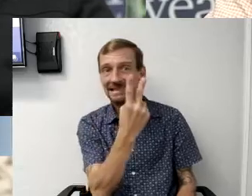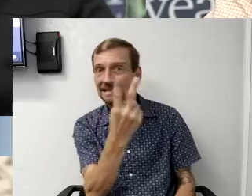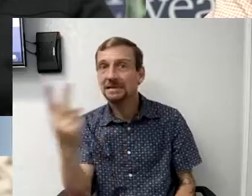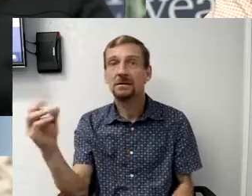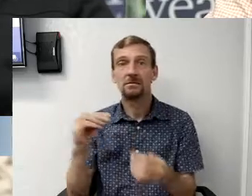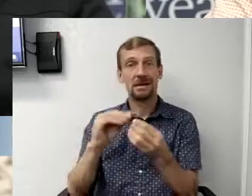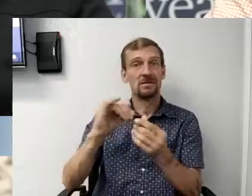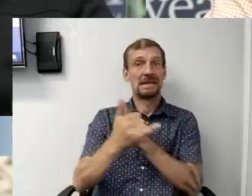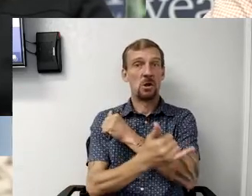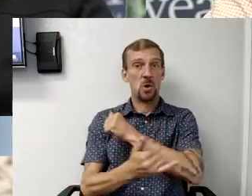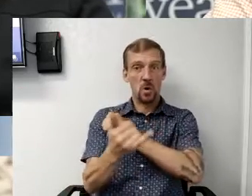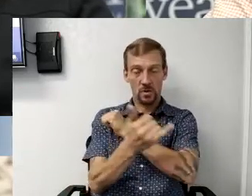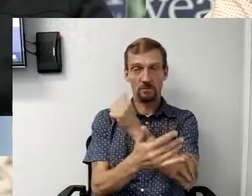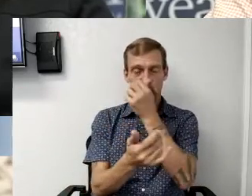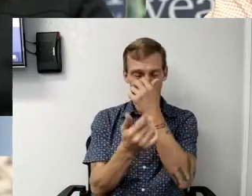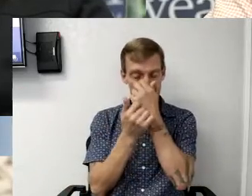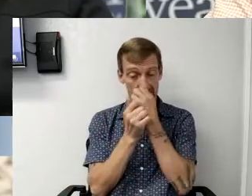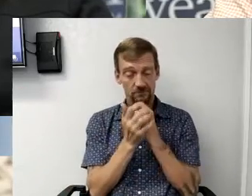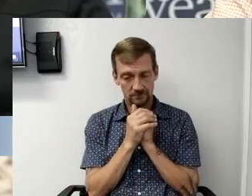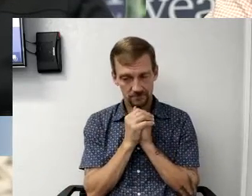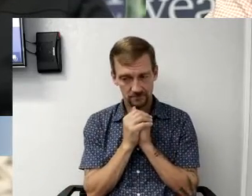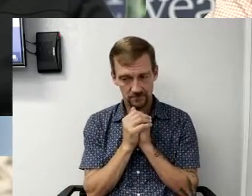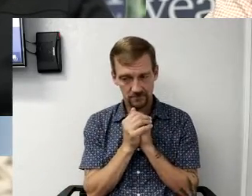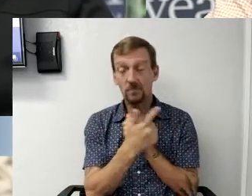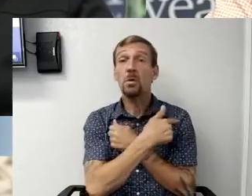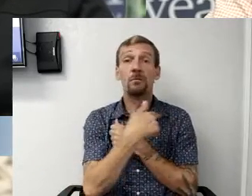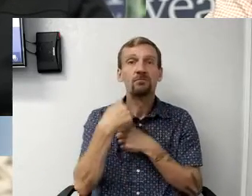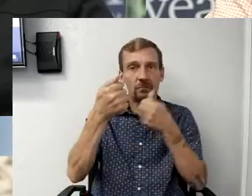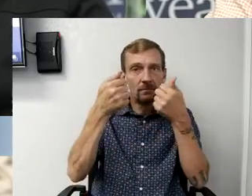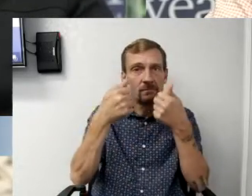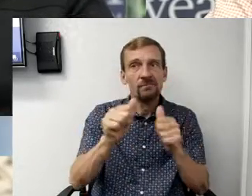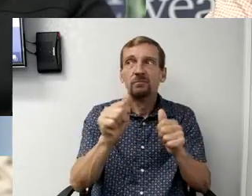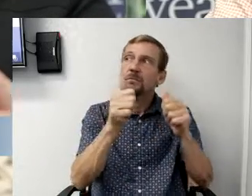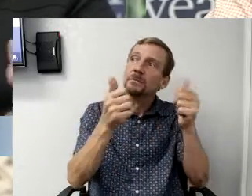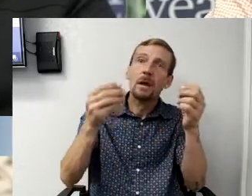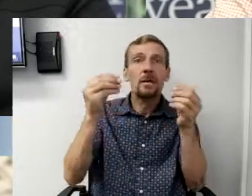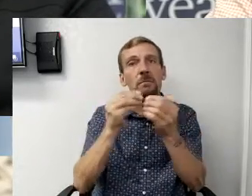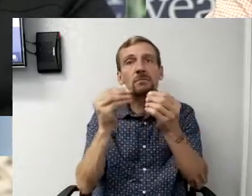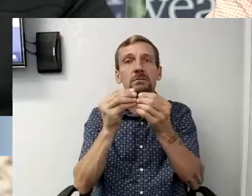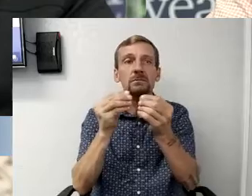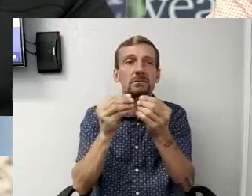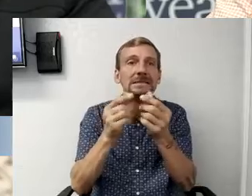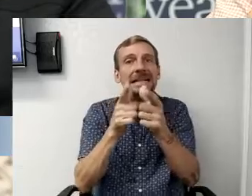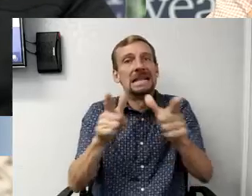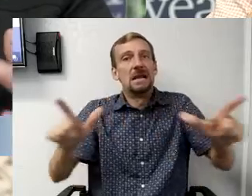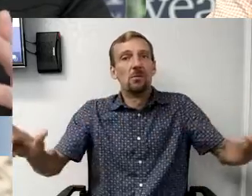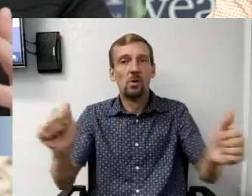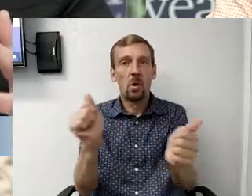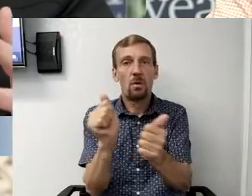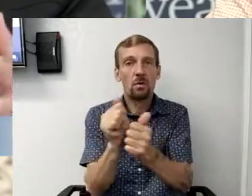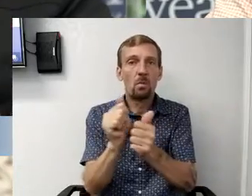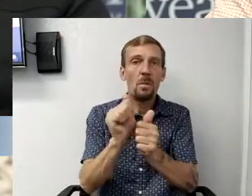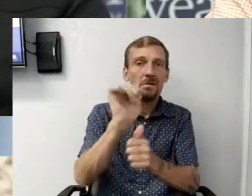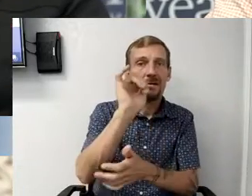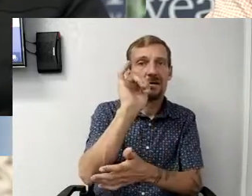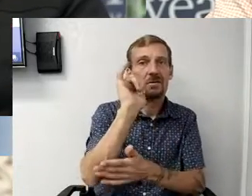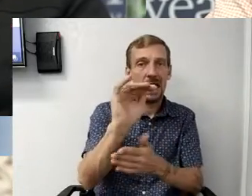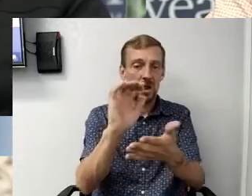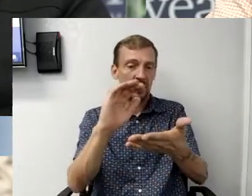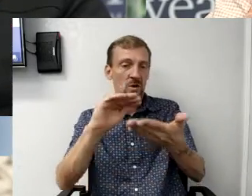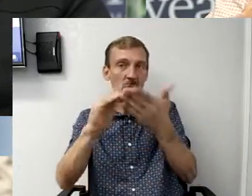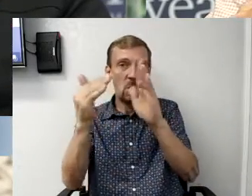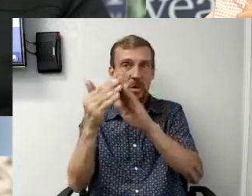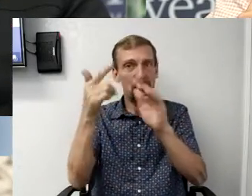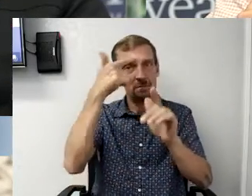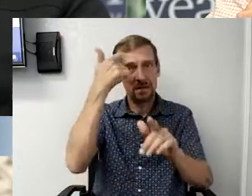I think we've been trying to be a little bit more liberal with the decision making because we have more control over